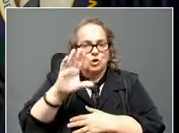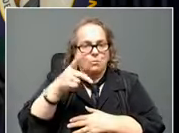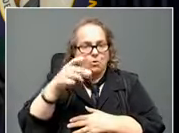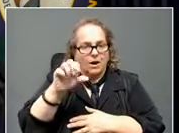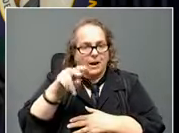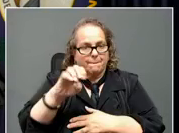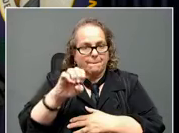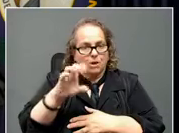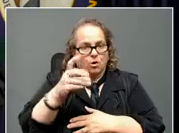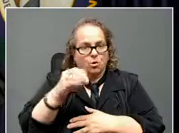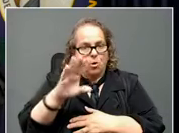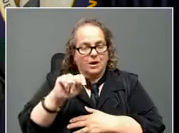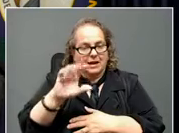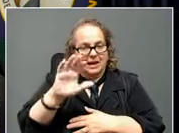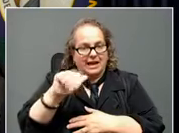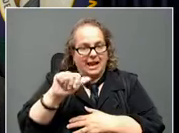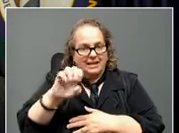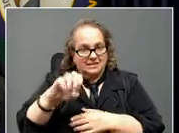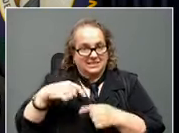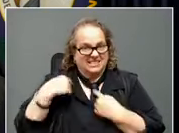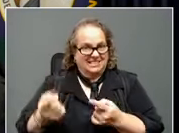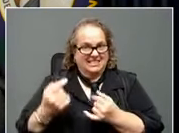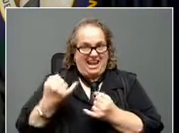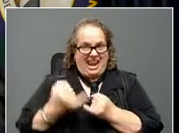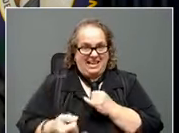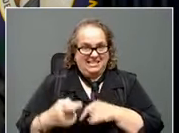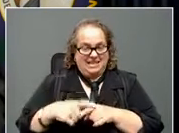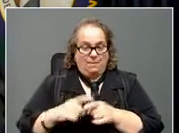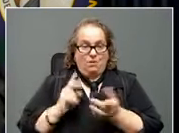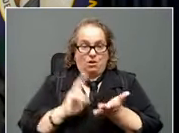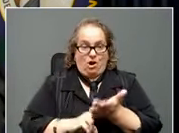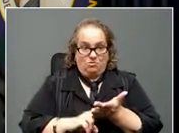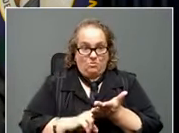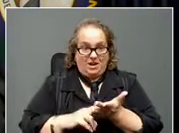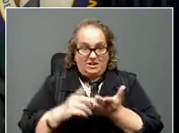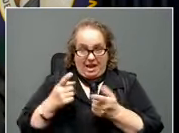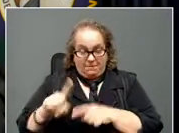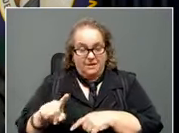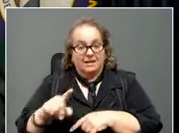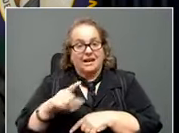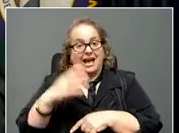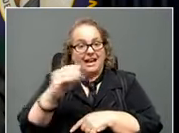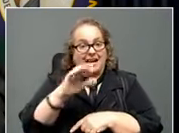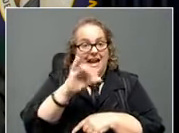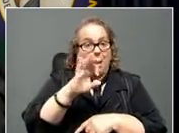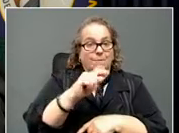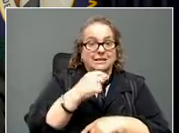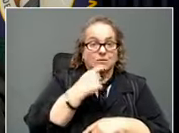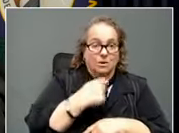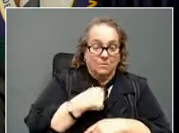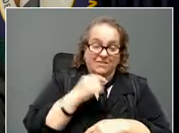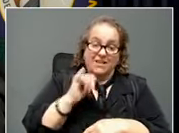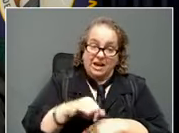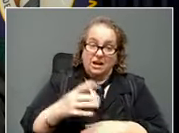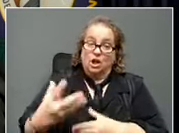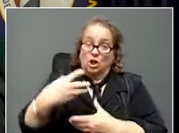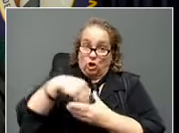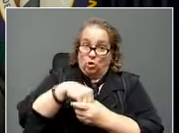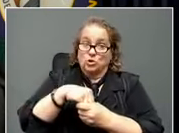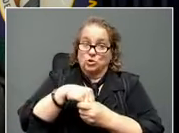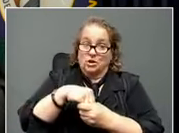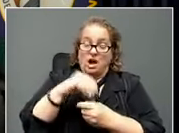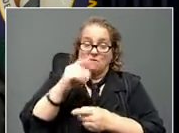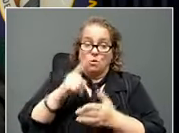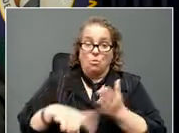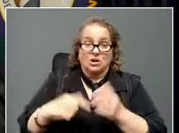contract came along. And at least the cabinet is telling me that inclusion of what's previously been struck